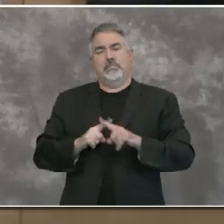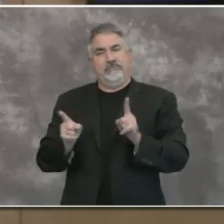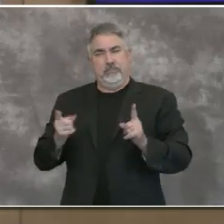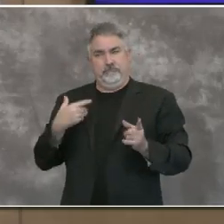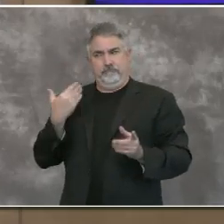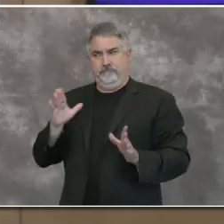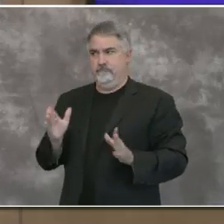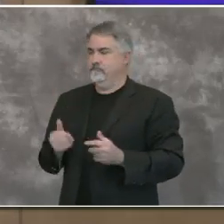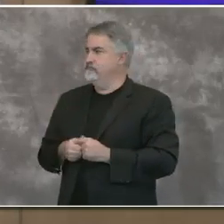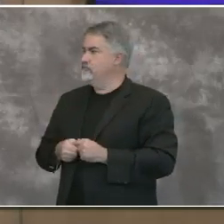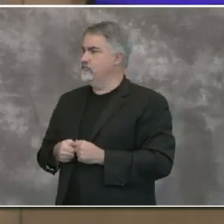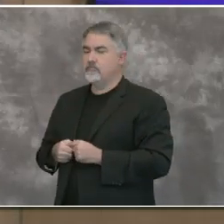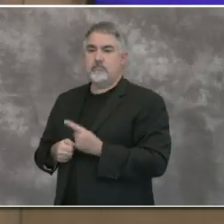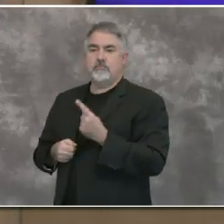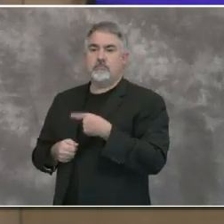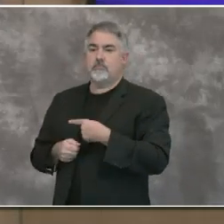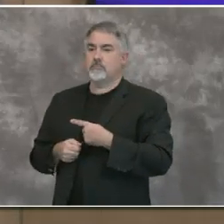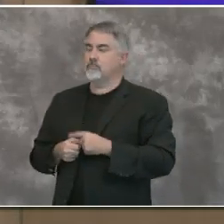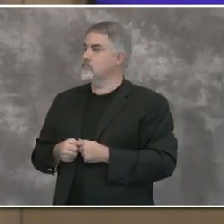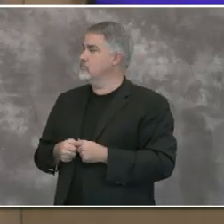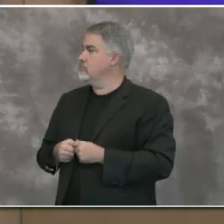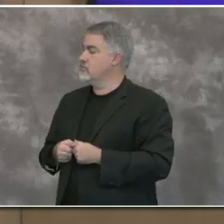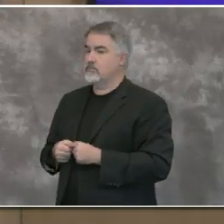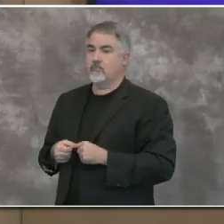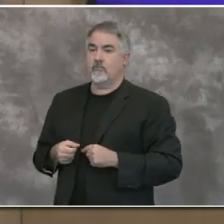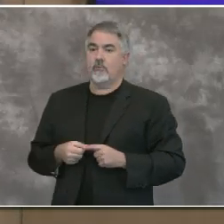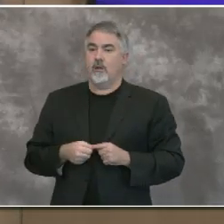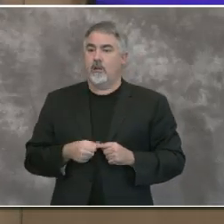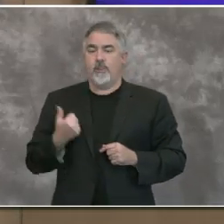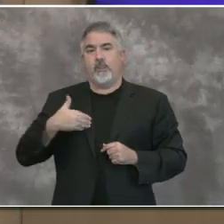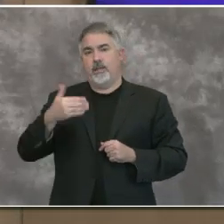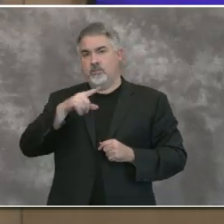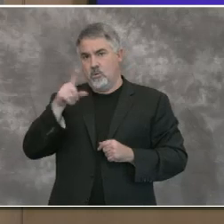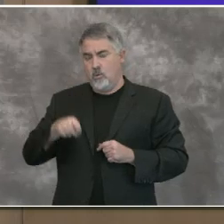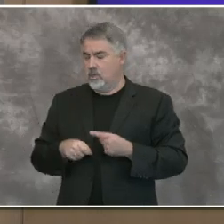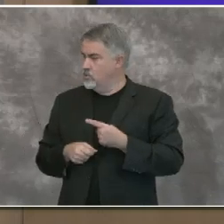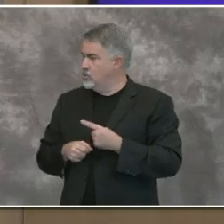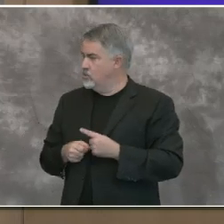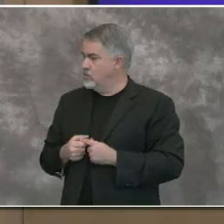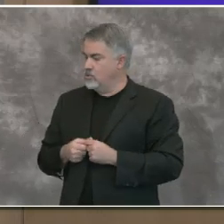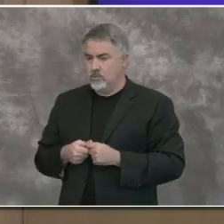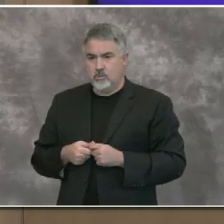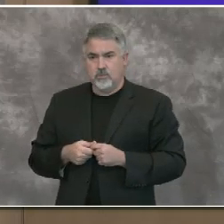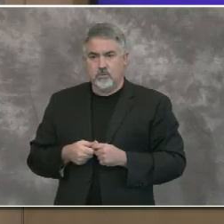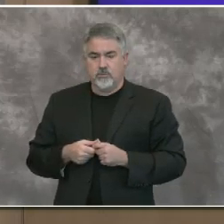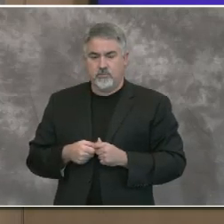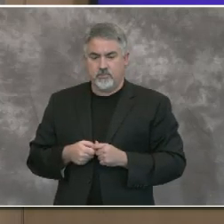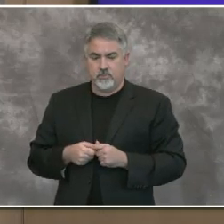Okay, let's go to the next question. 10 News, please state your name and question.